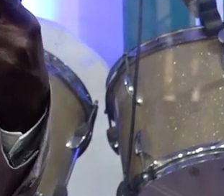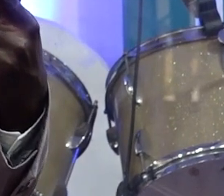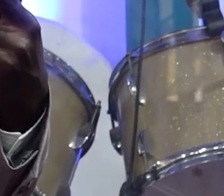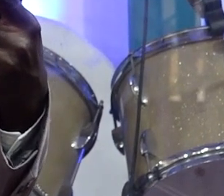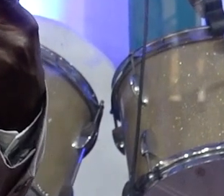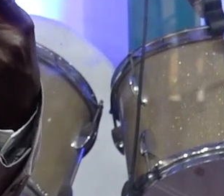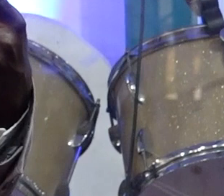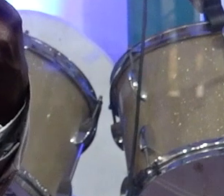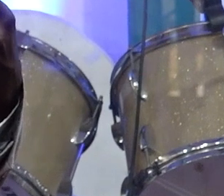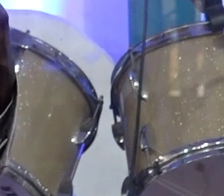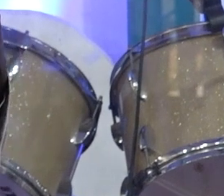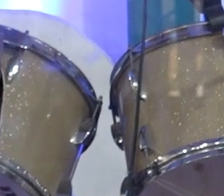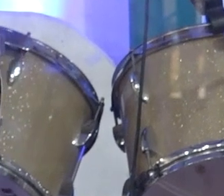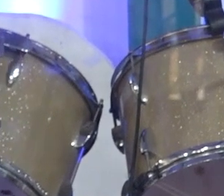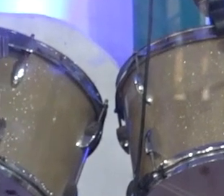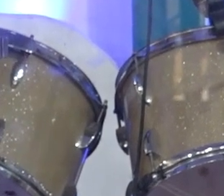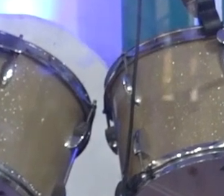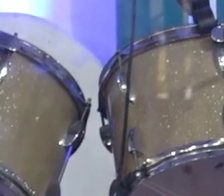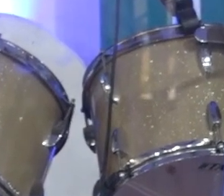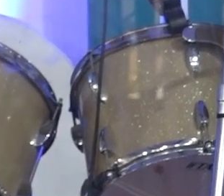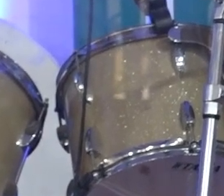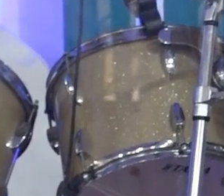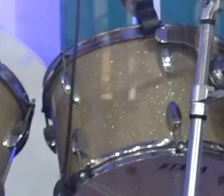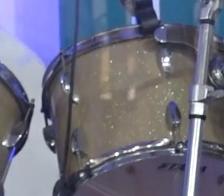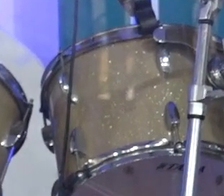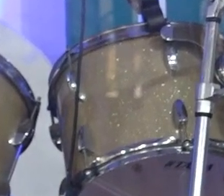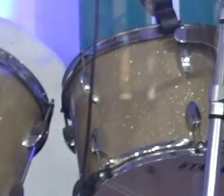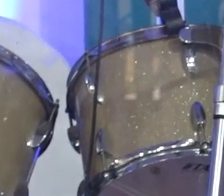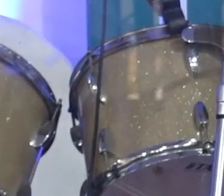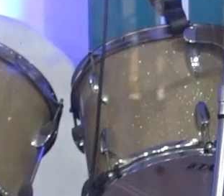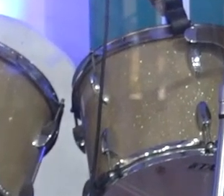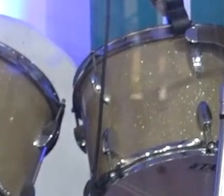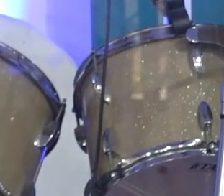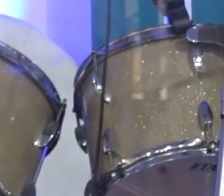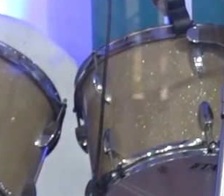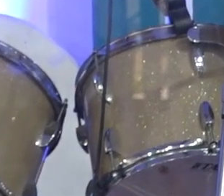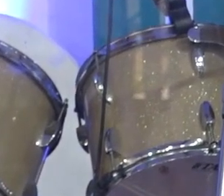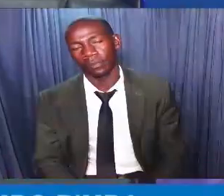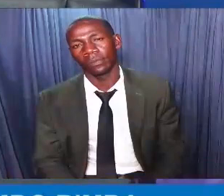and remove thy candlestick out of his place, except thou repent.